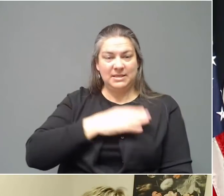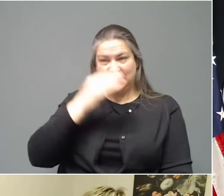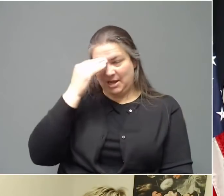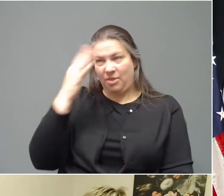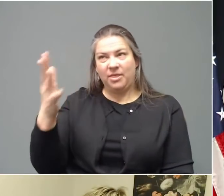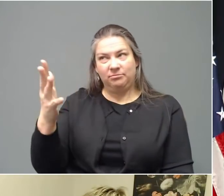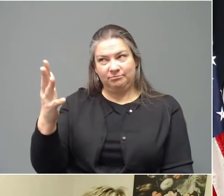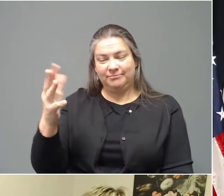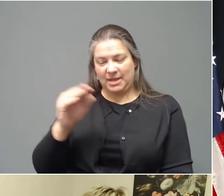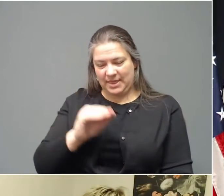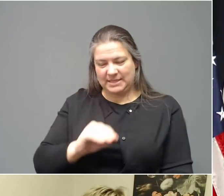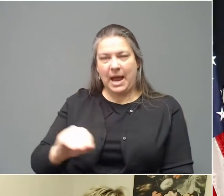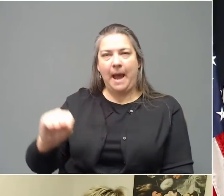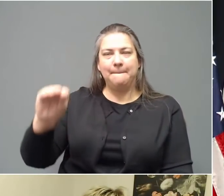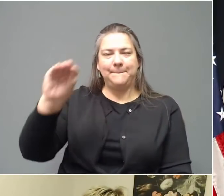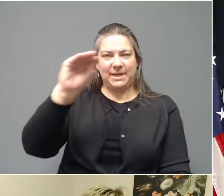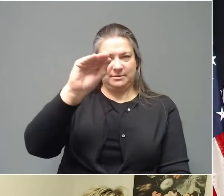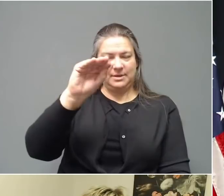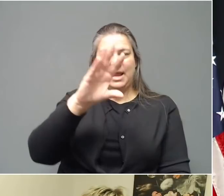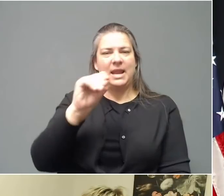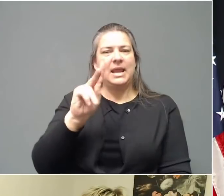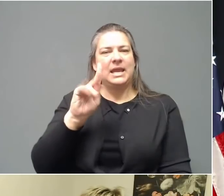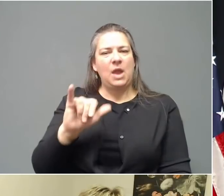that on